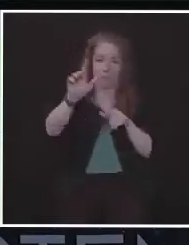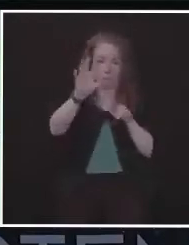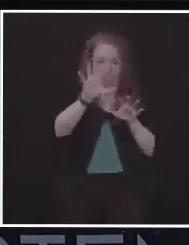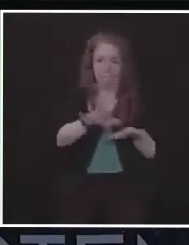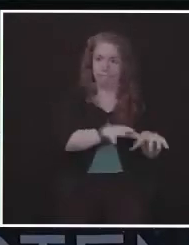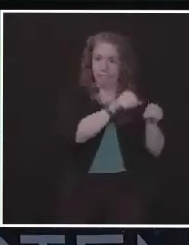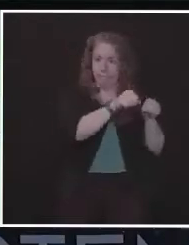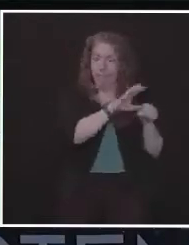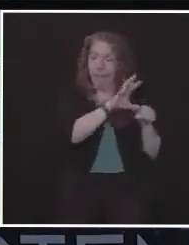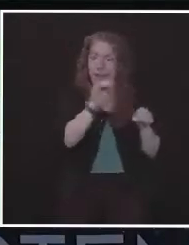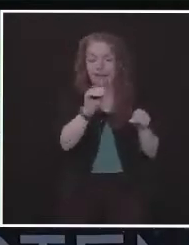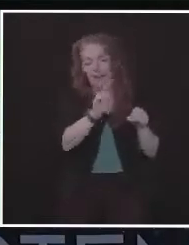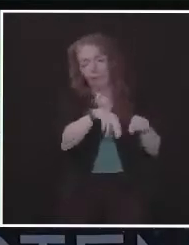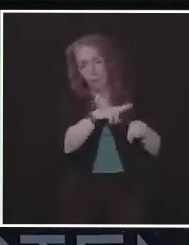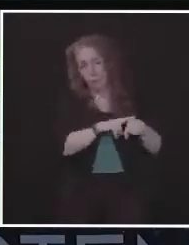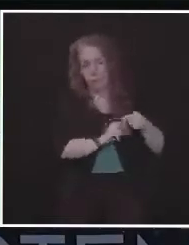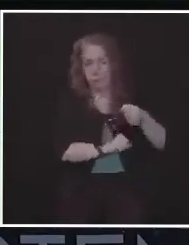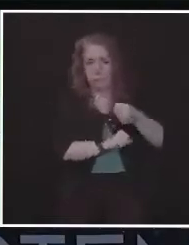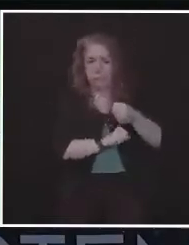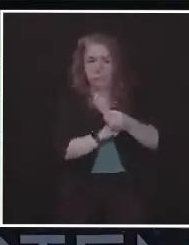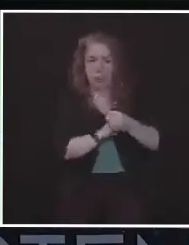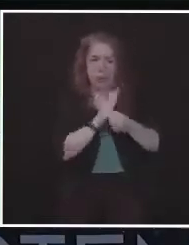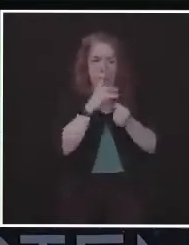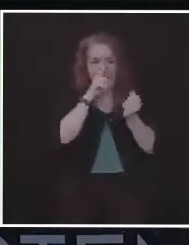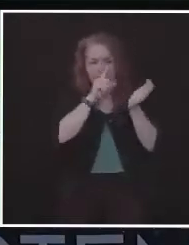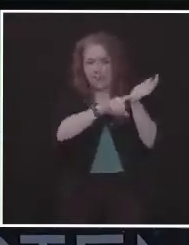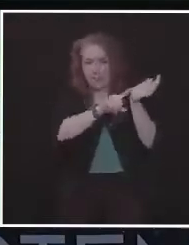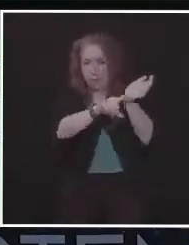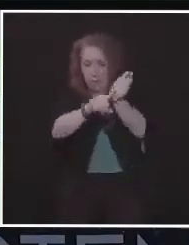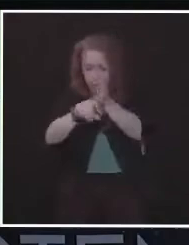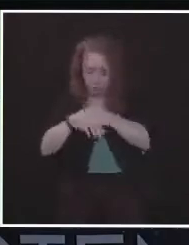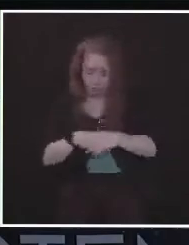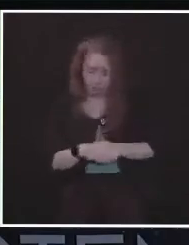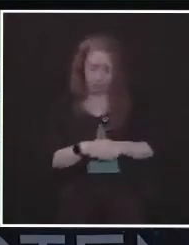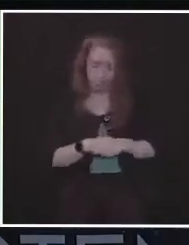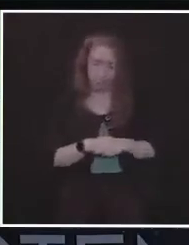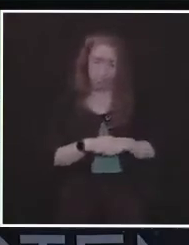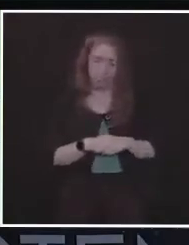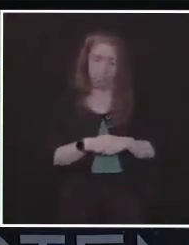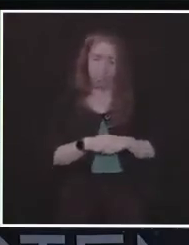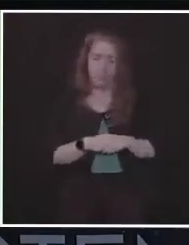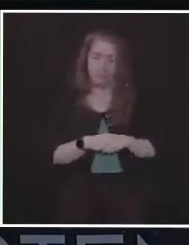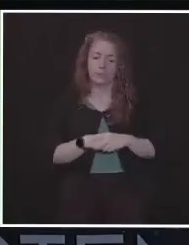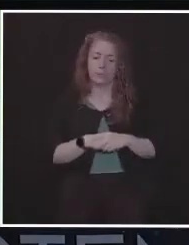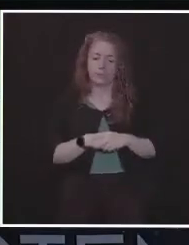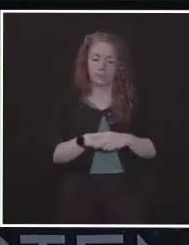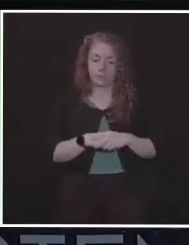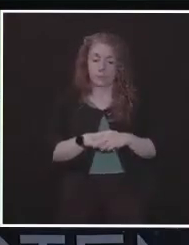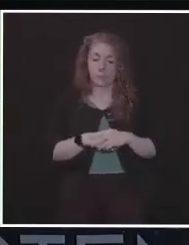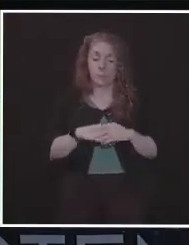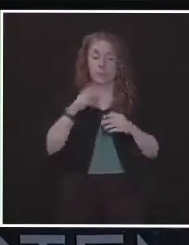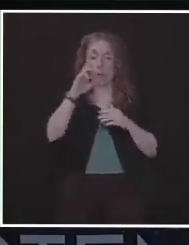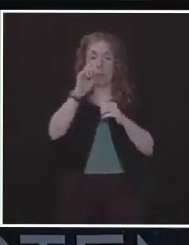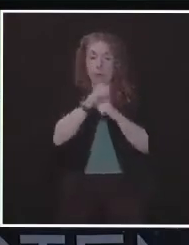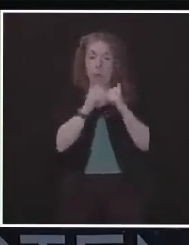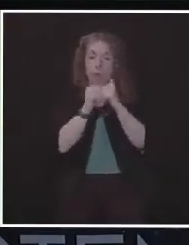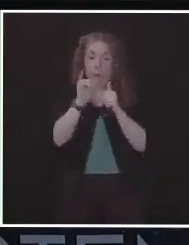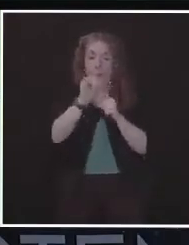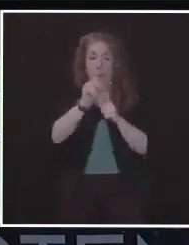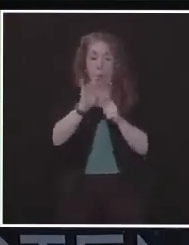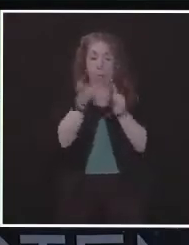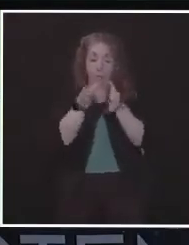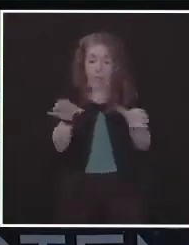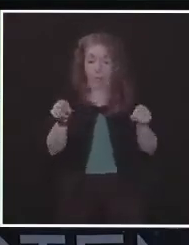exploration operations. The restructuring of NASA's Human Exploration and Operations Mission Directorate will help